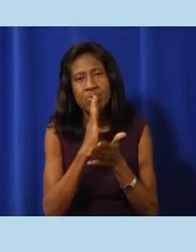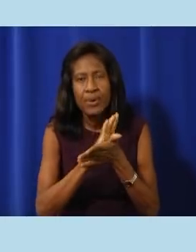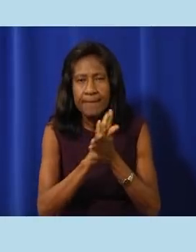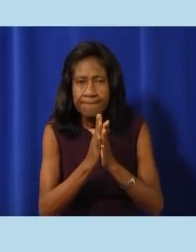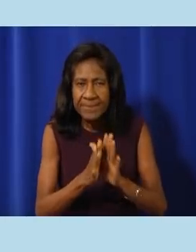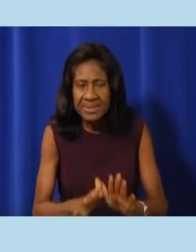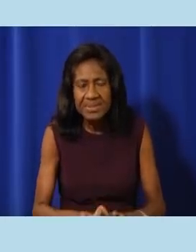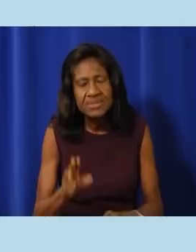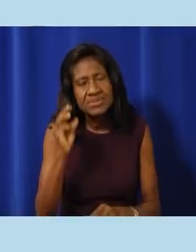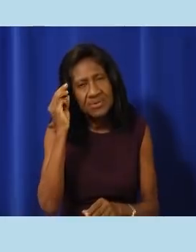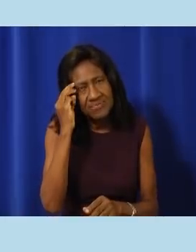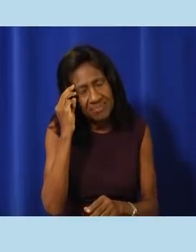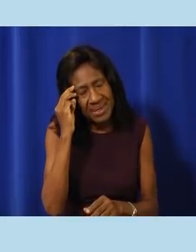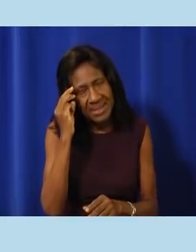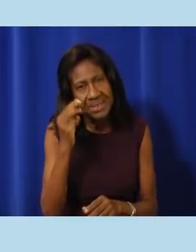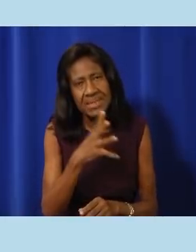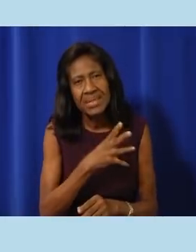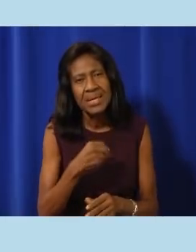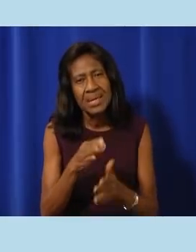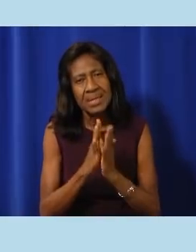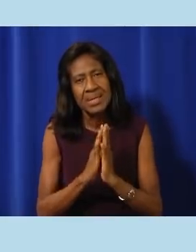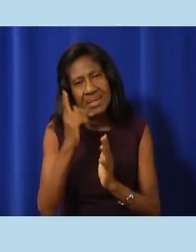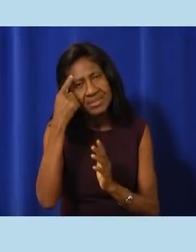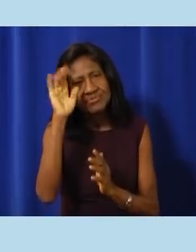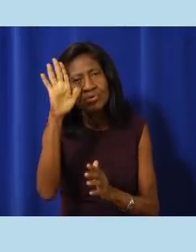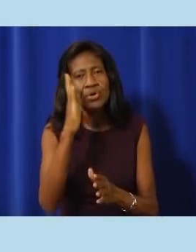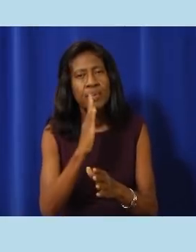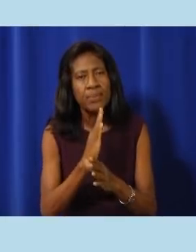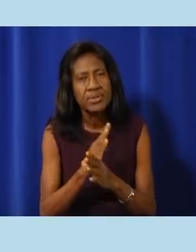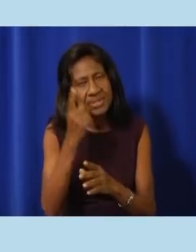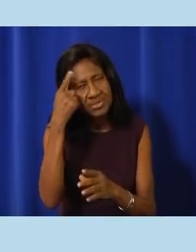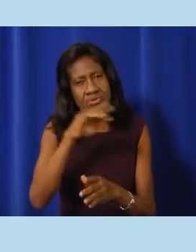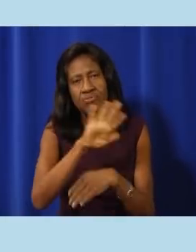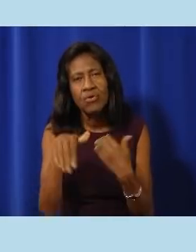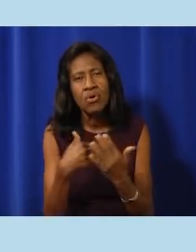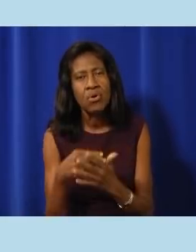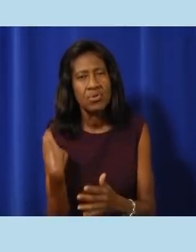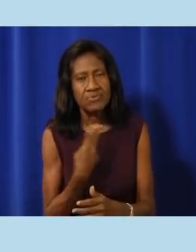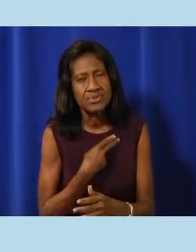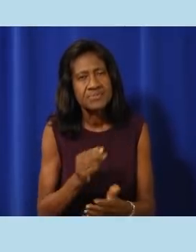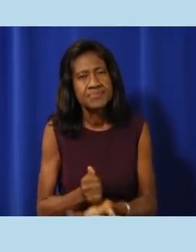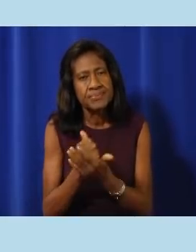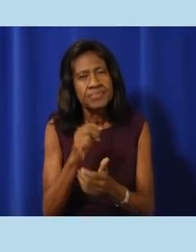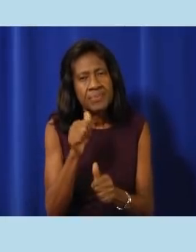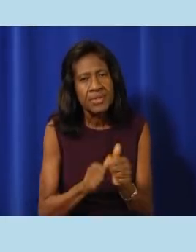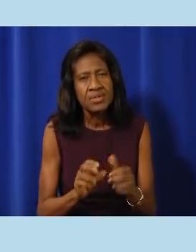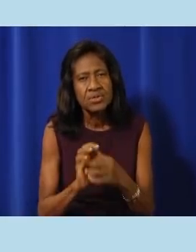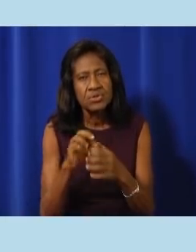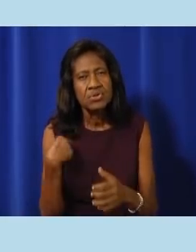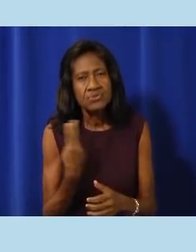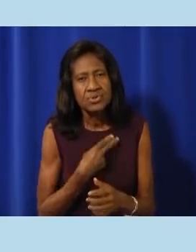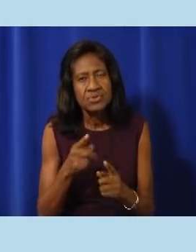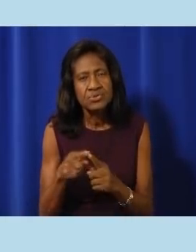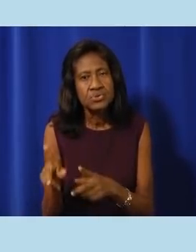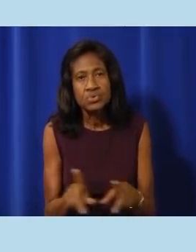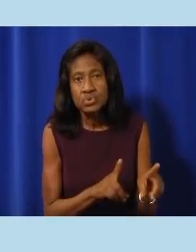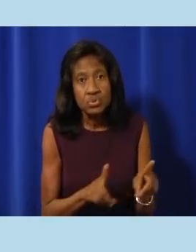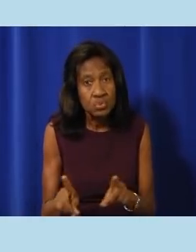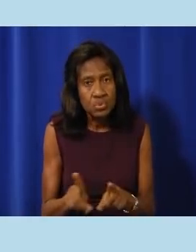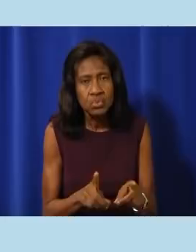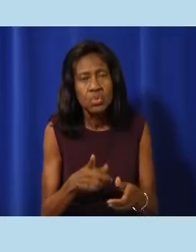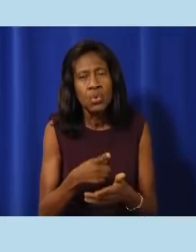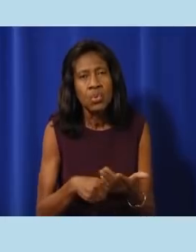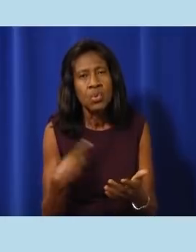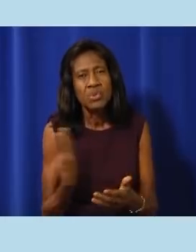and ask for your protection for all of us. Help each of us to play our part in doing what we're able to do to